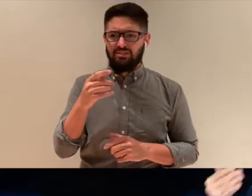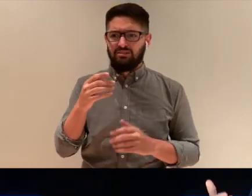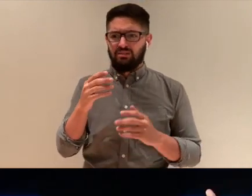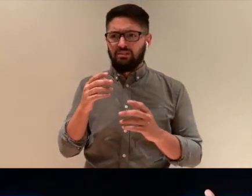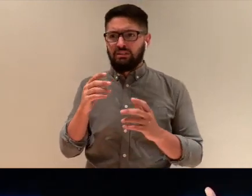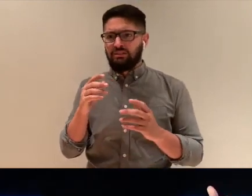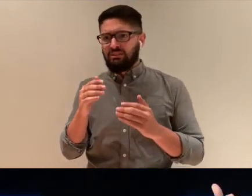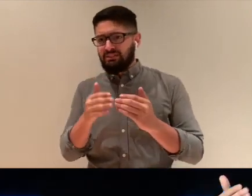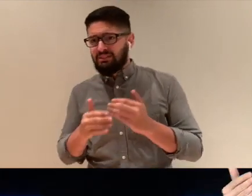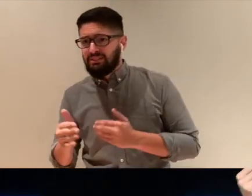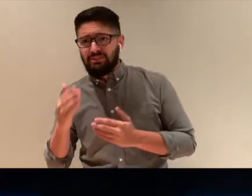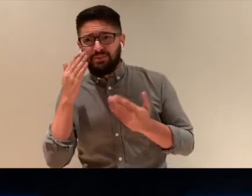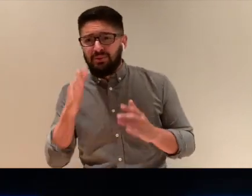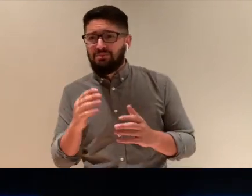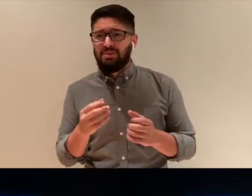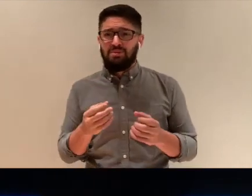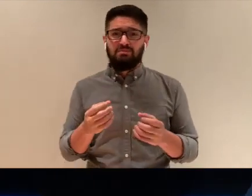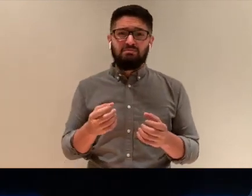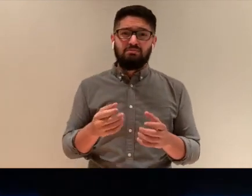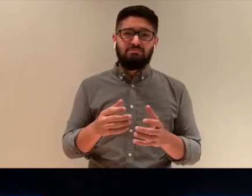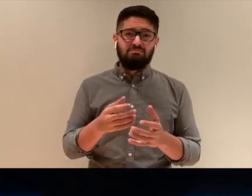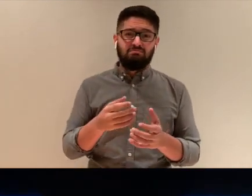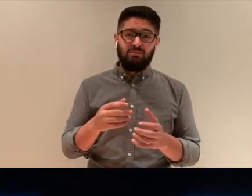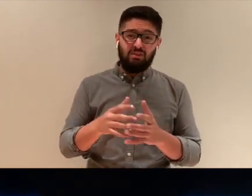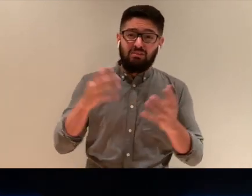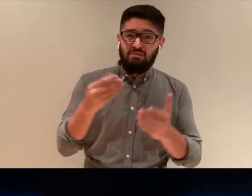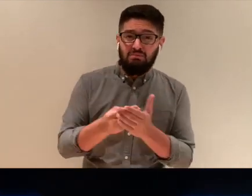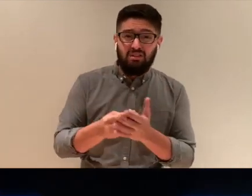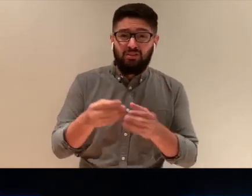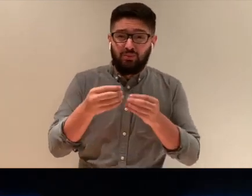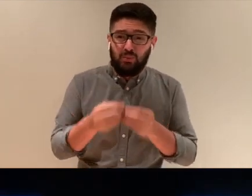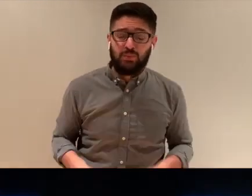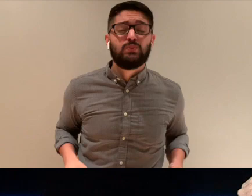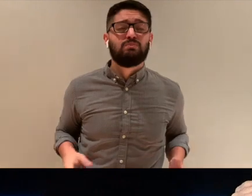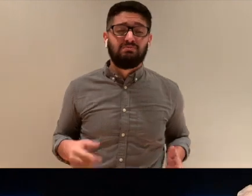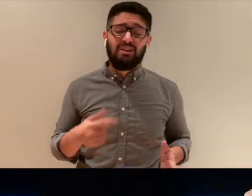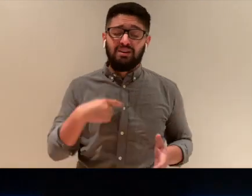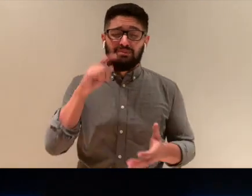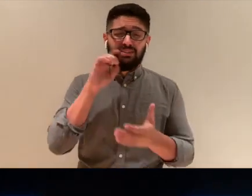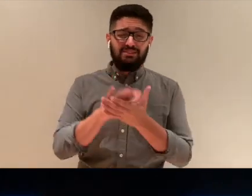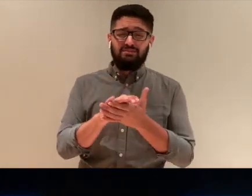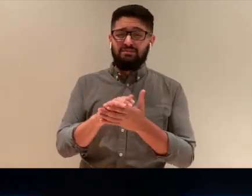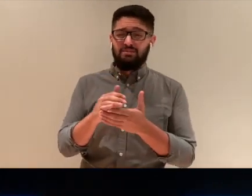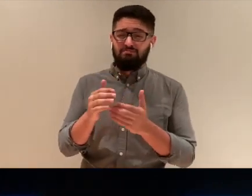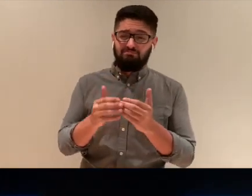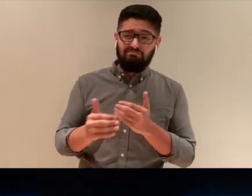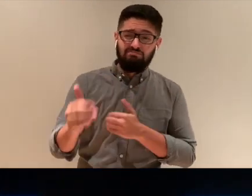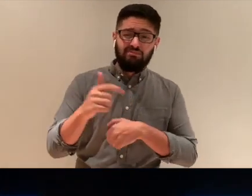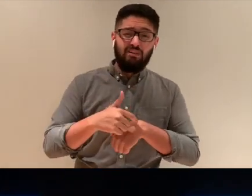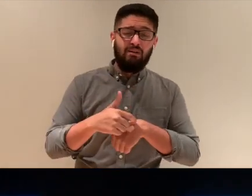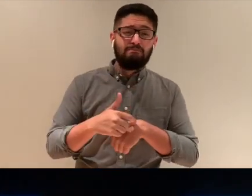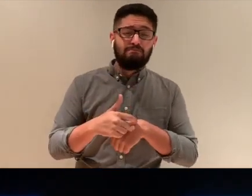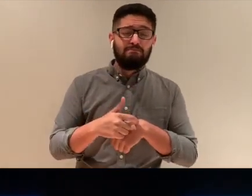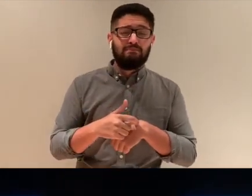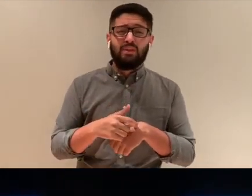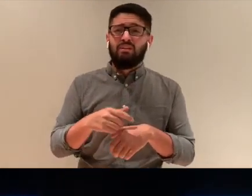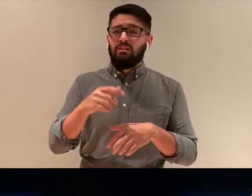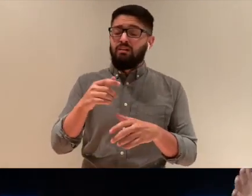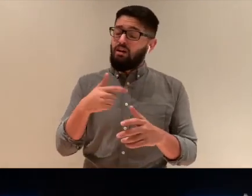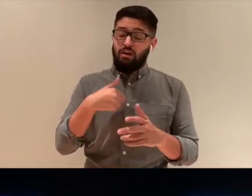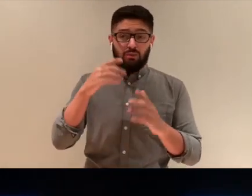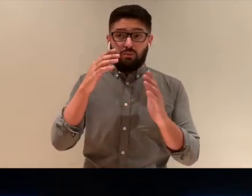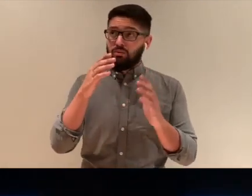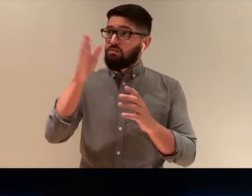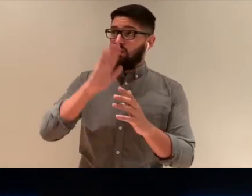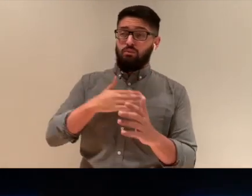the uncertainty what's coming up of how much money they've lost. And so I really believe we're entering into a season where,